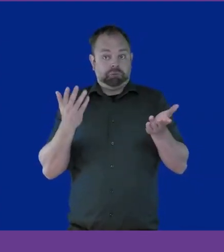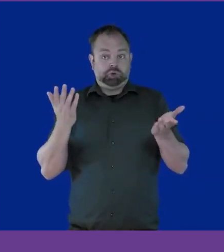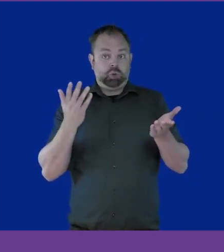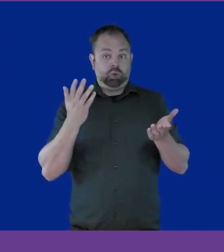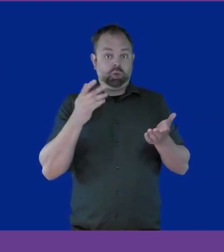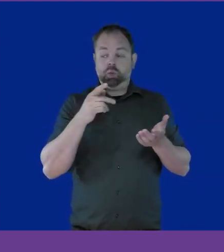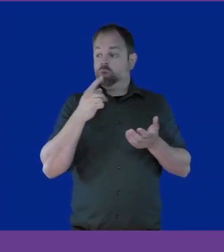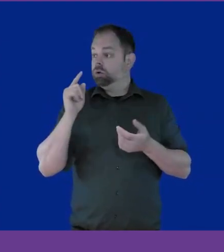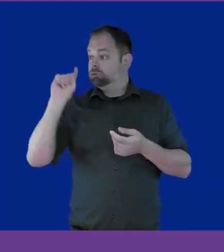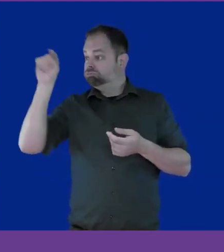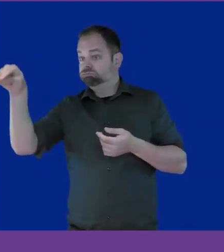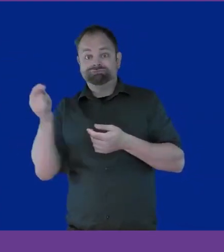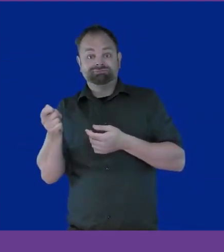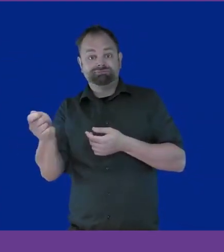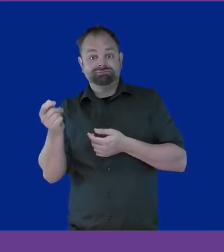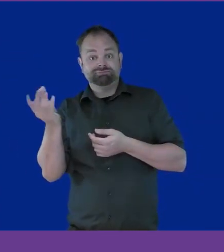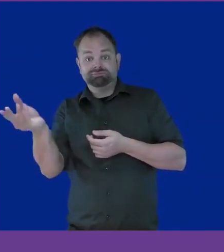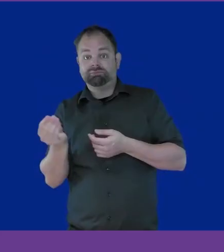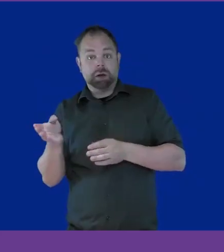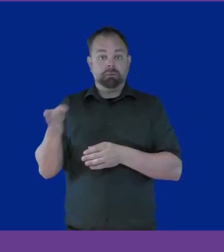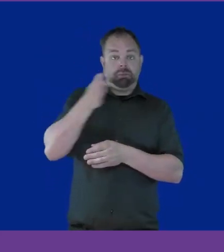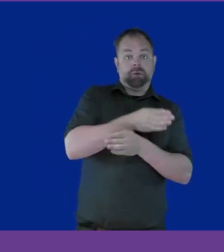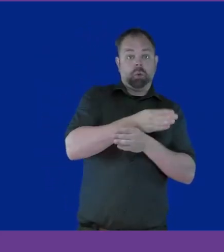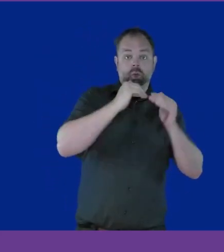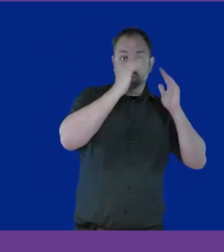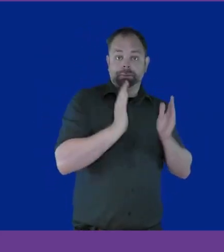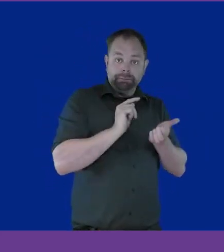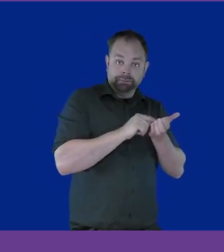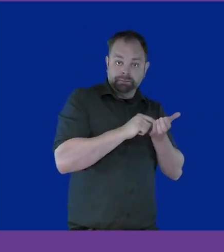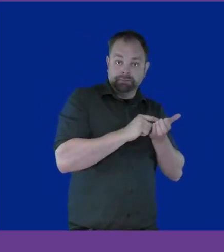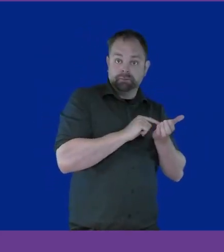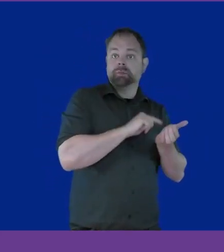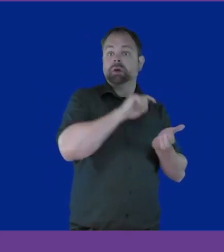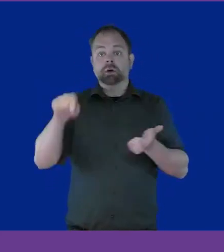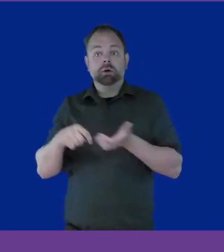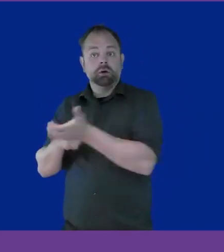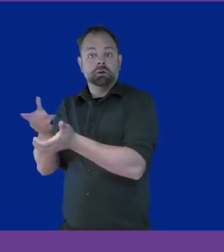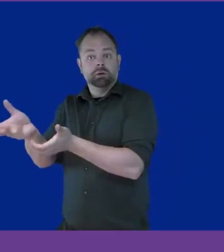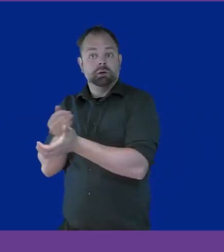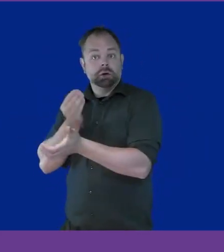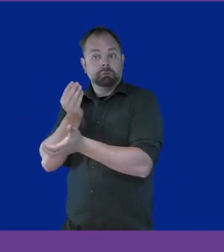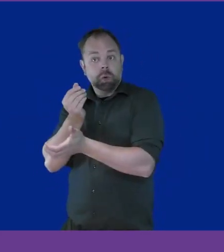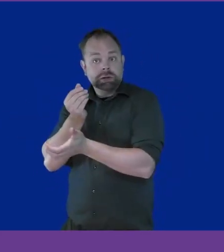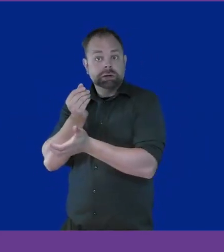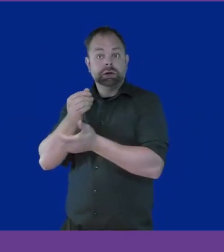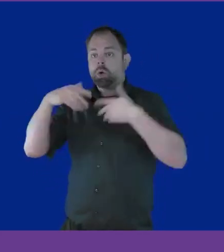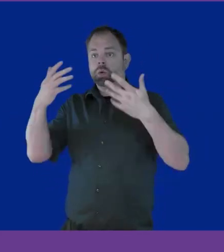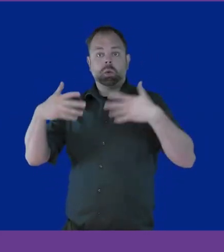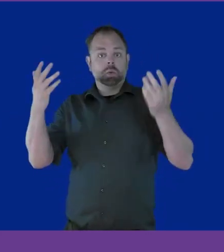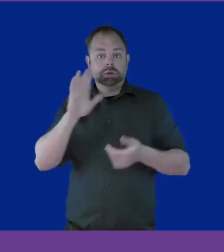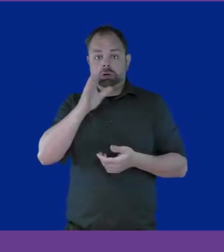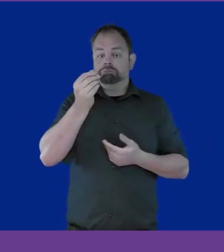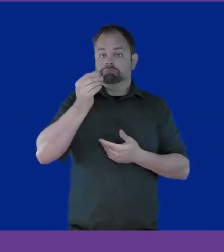only the minimum interaction is done at the terminal. Might be a thing, but the issue is